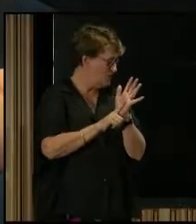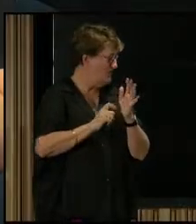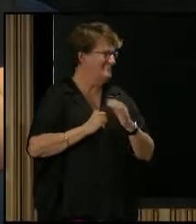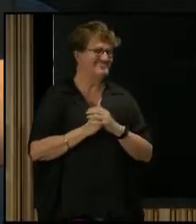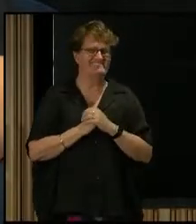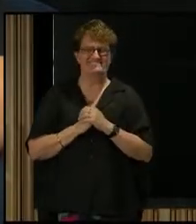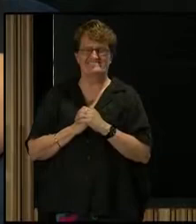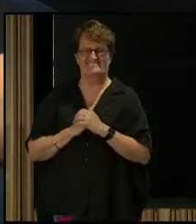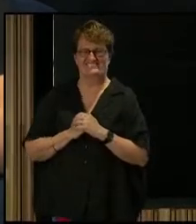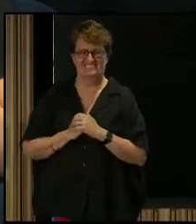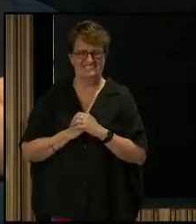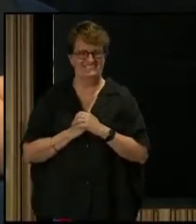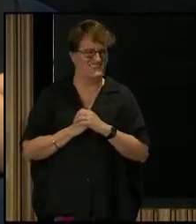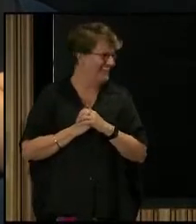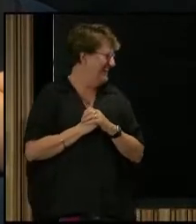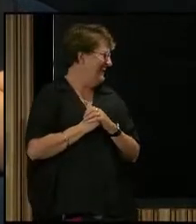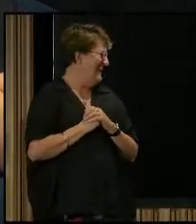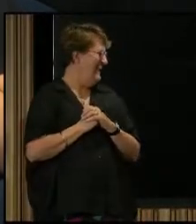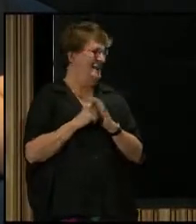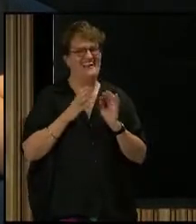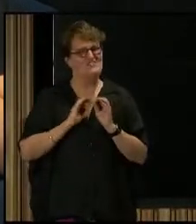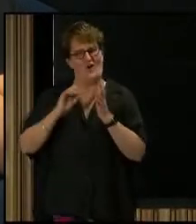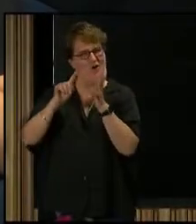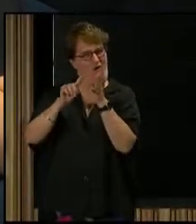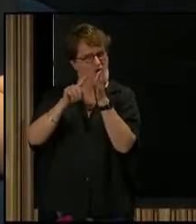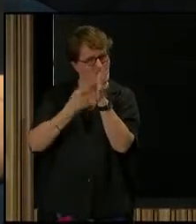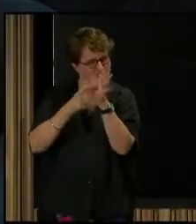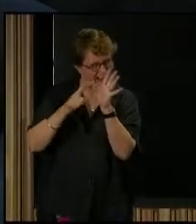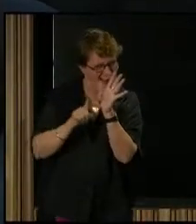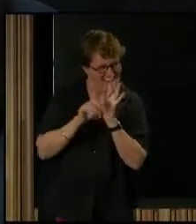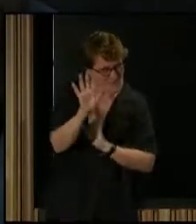I didn't want anyone to think I was learning oral.